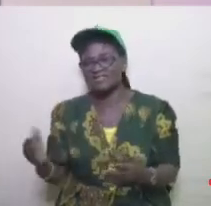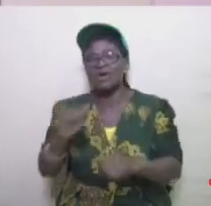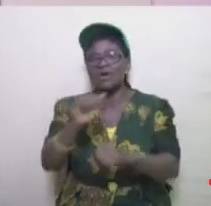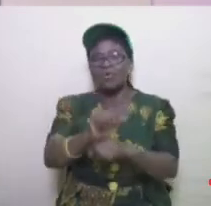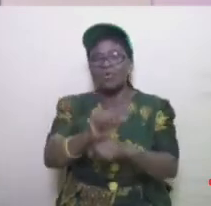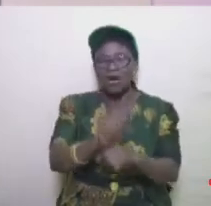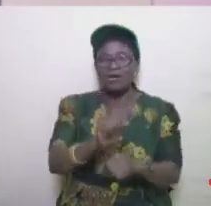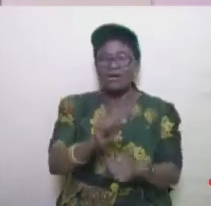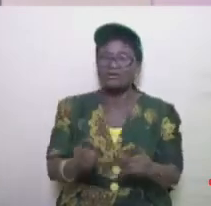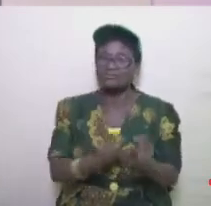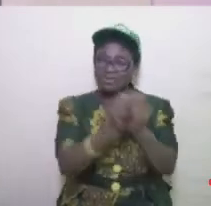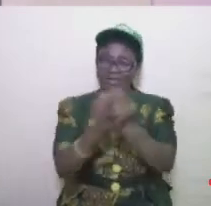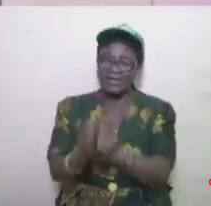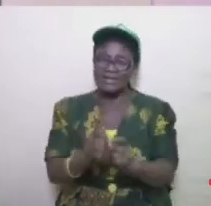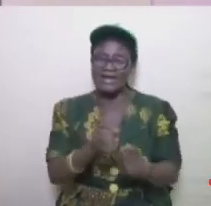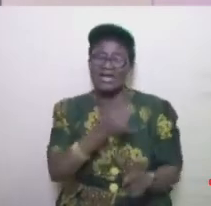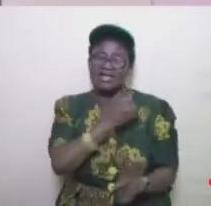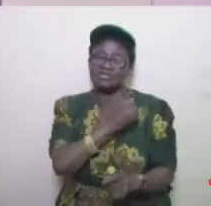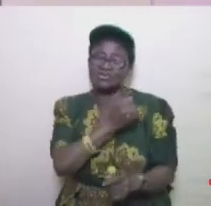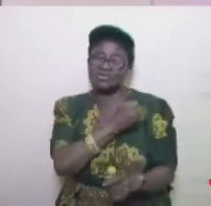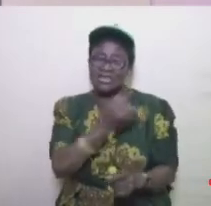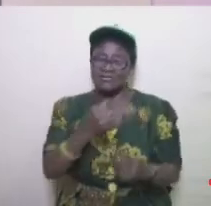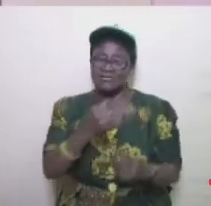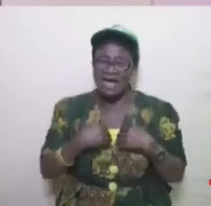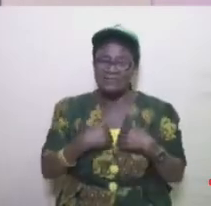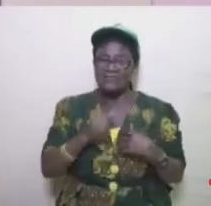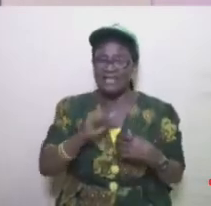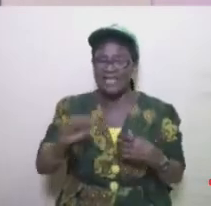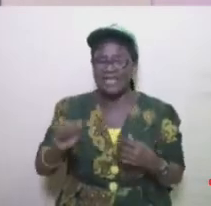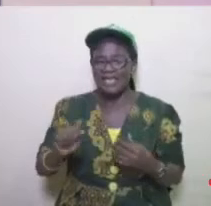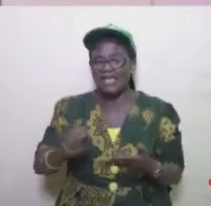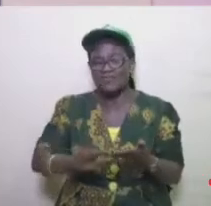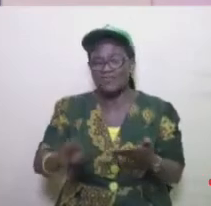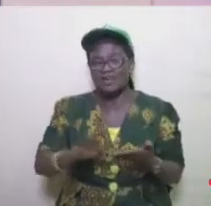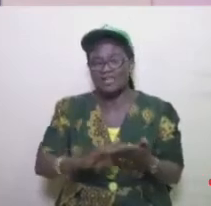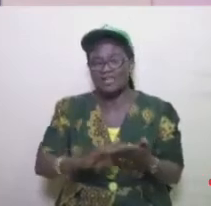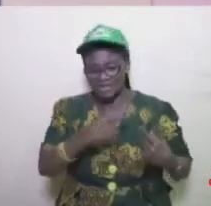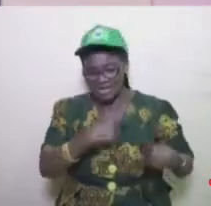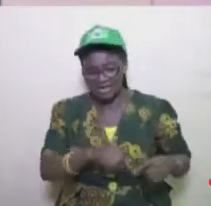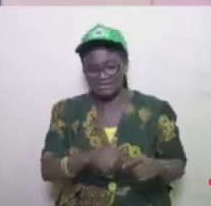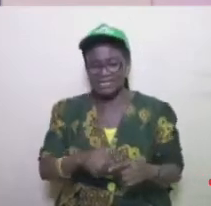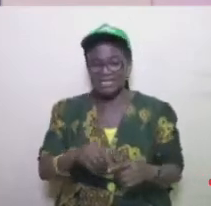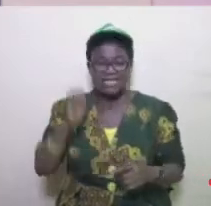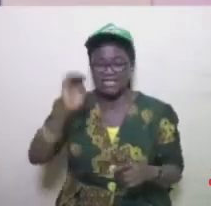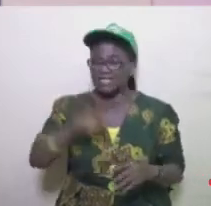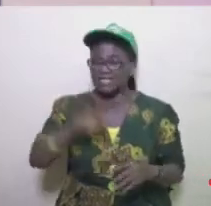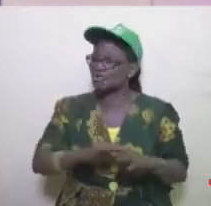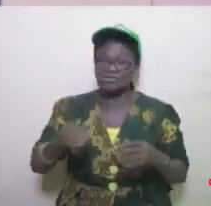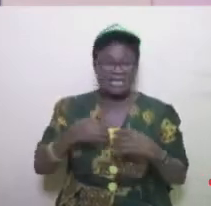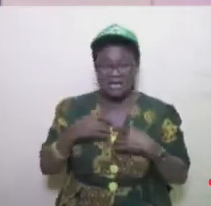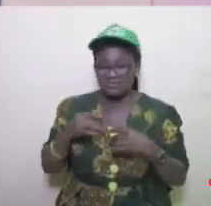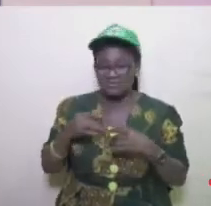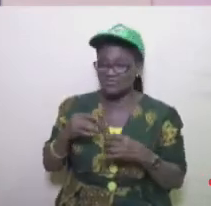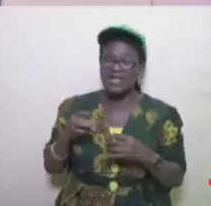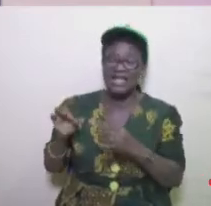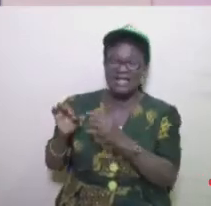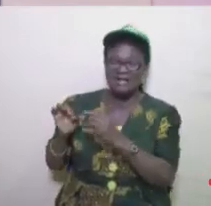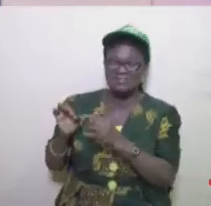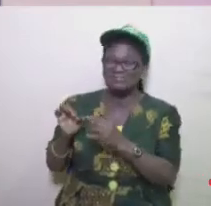Joseph had a forgiving heart. He had no bitterness or resentment against those who harmed